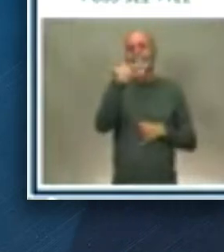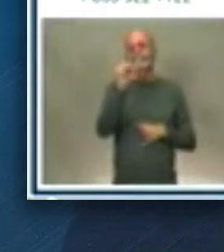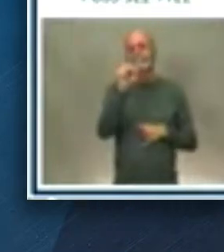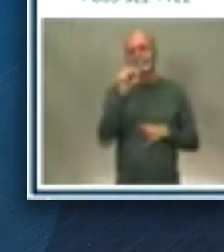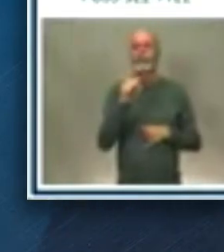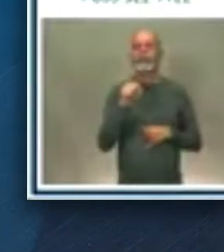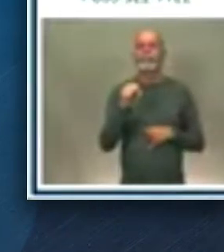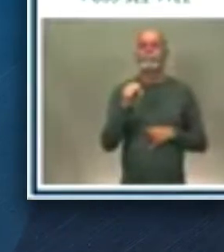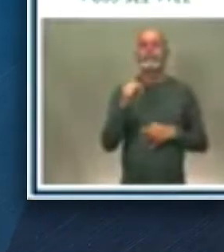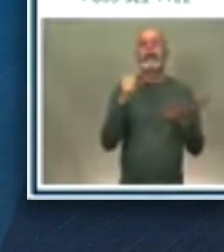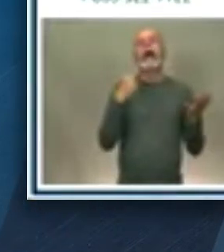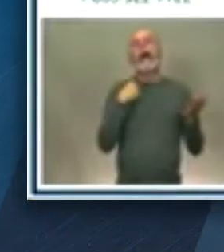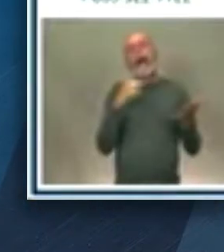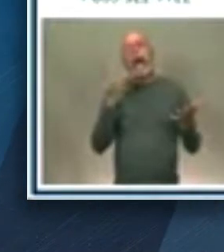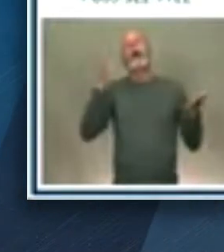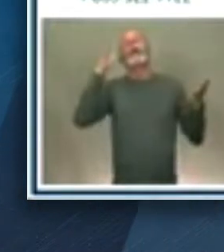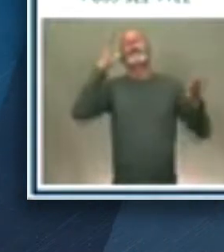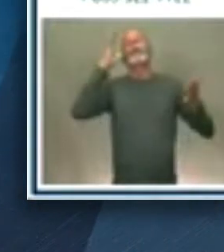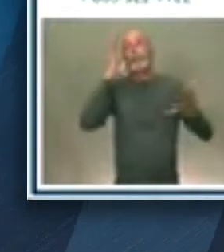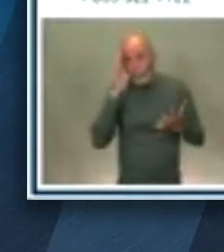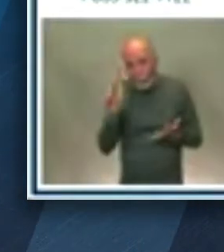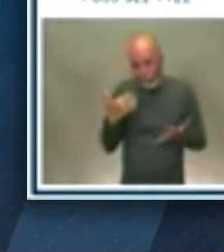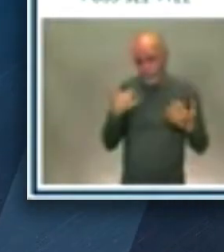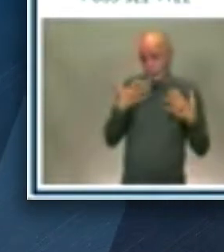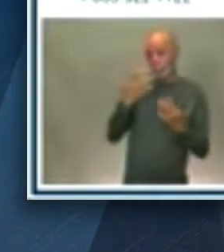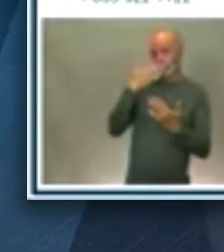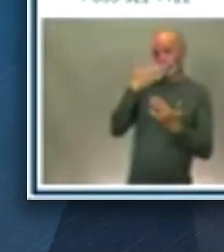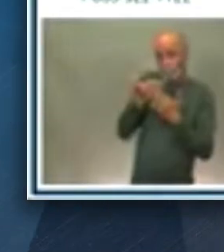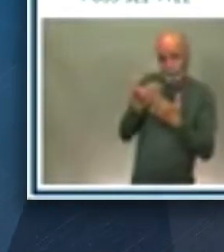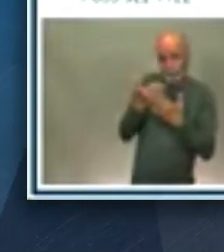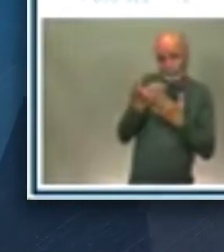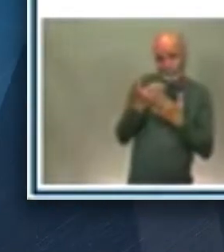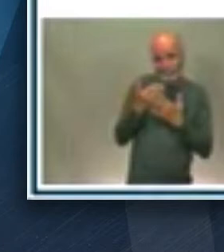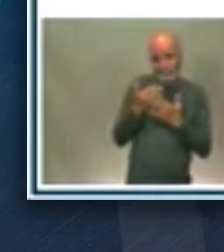There will be a capable cabinet, and it will be representative for sure.